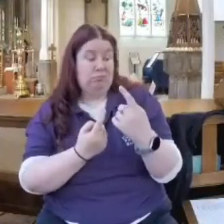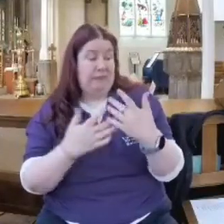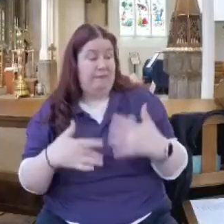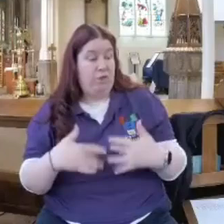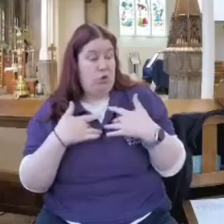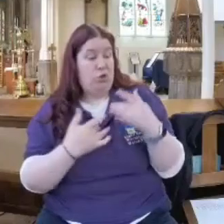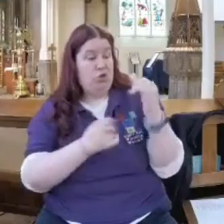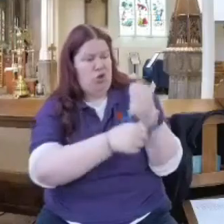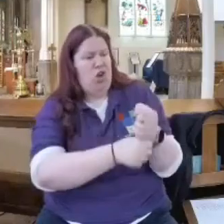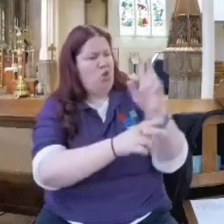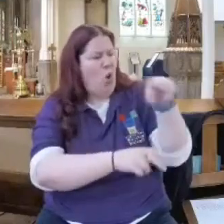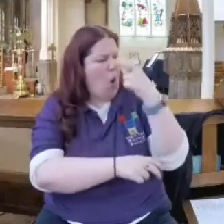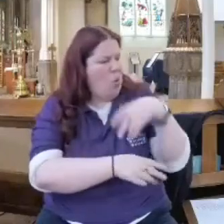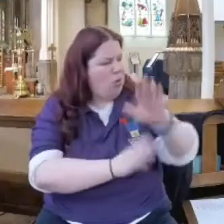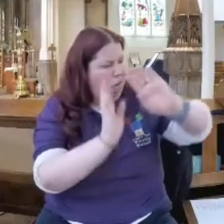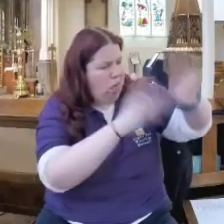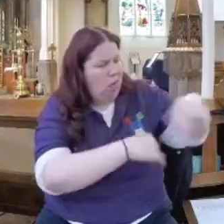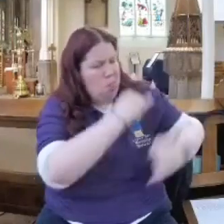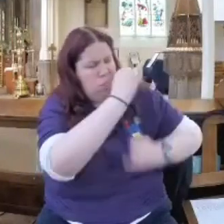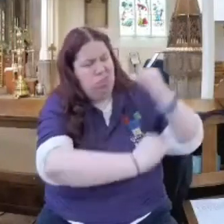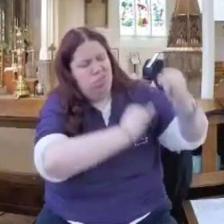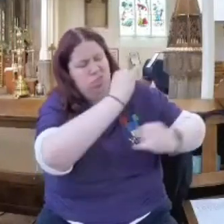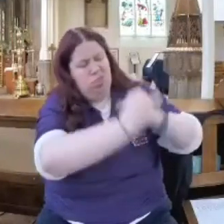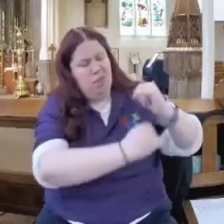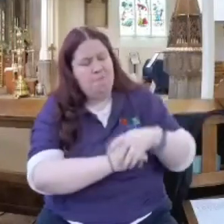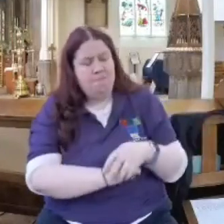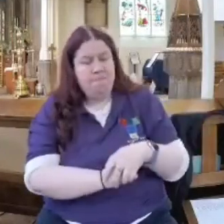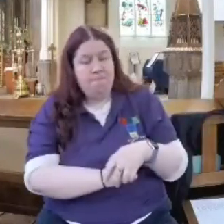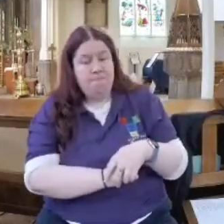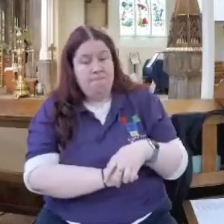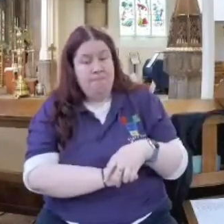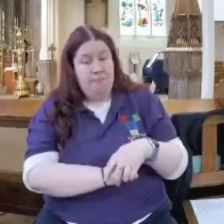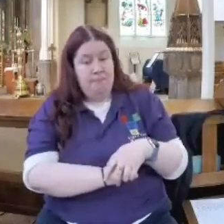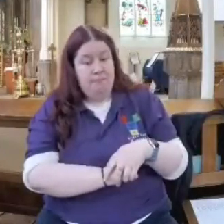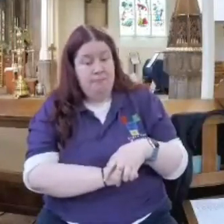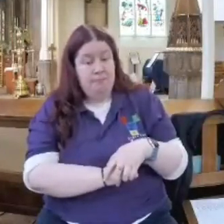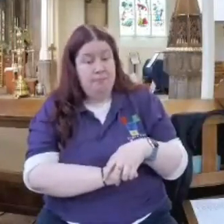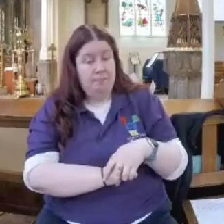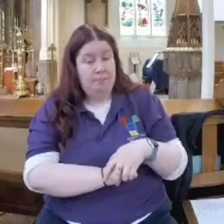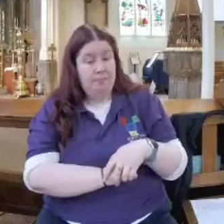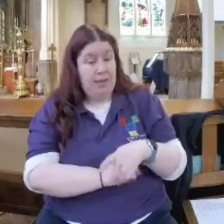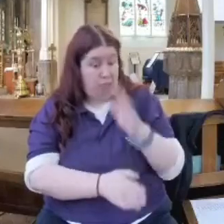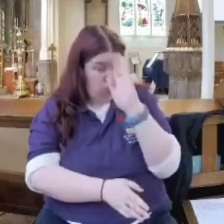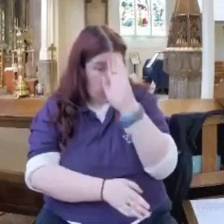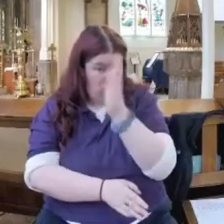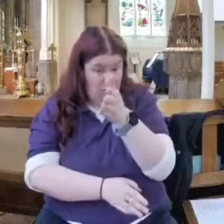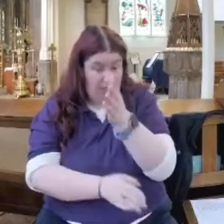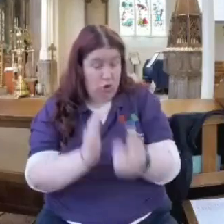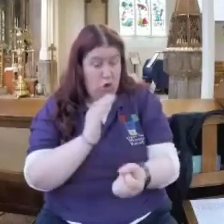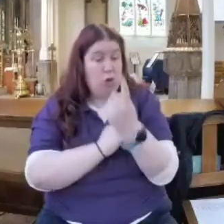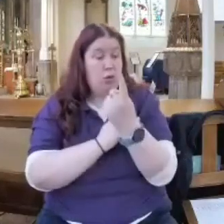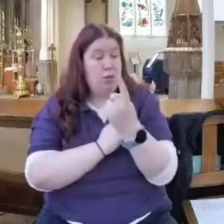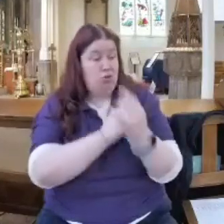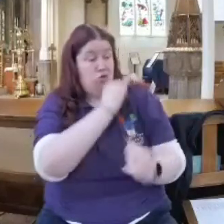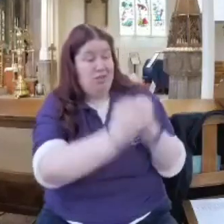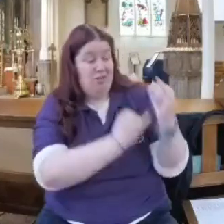views of the church. And a direct consequence of that criticism of